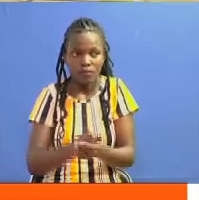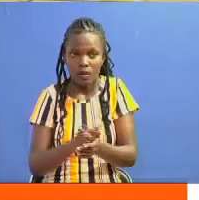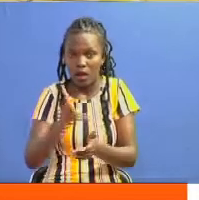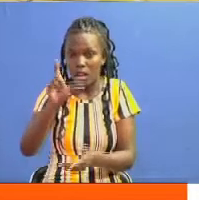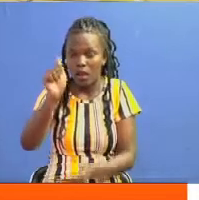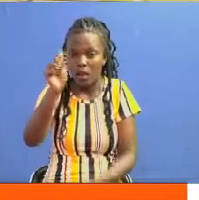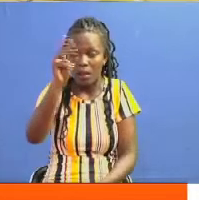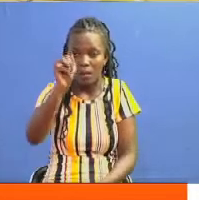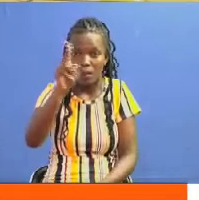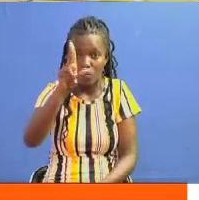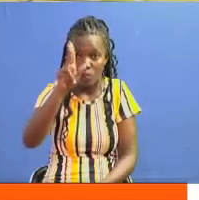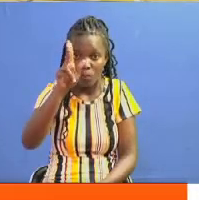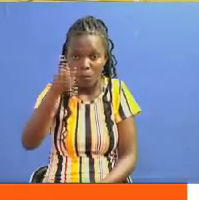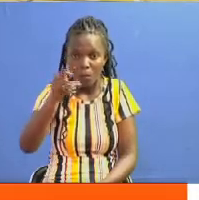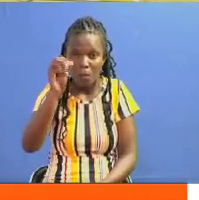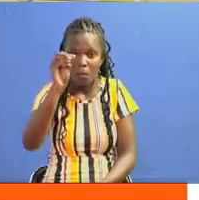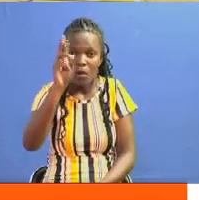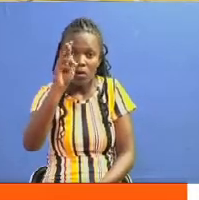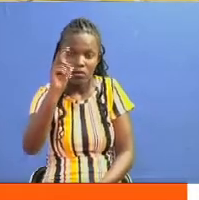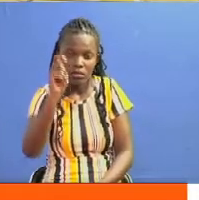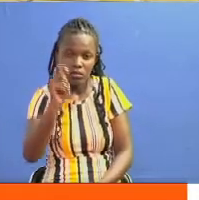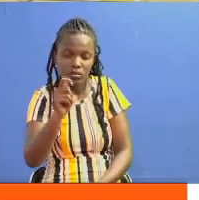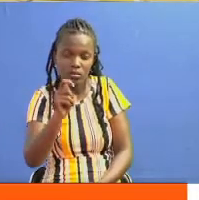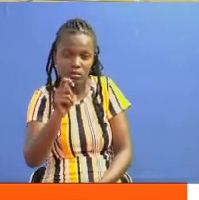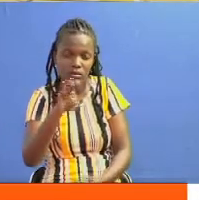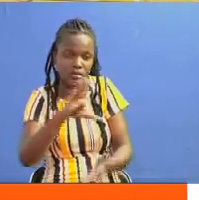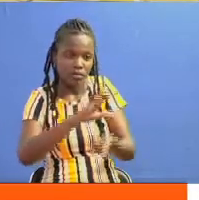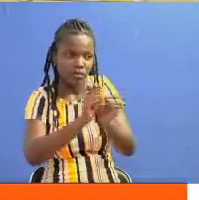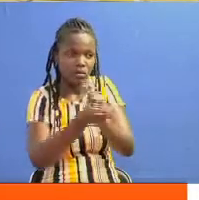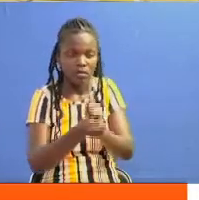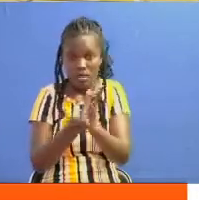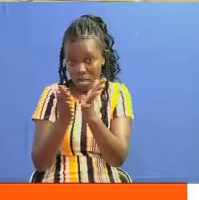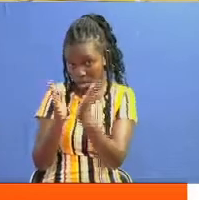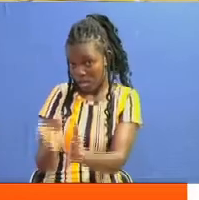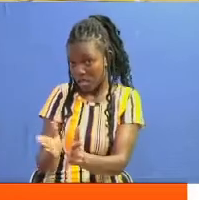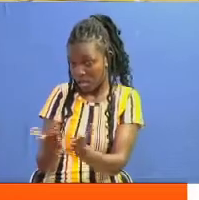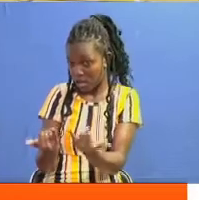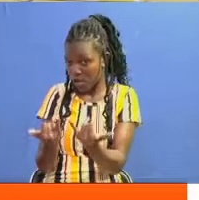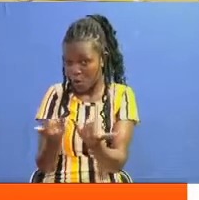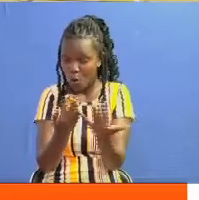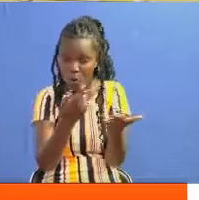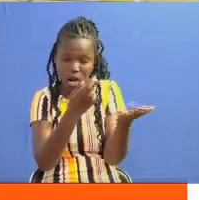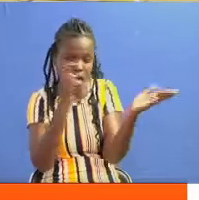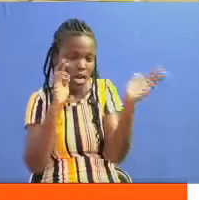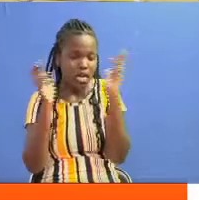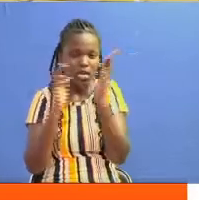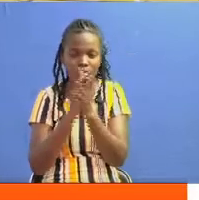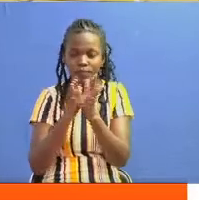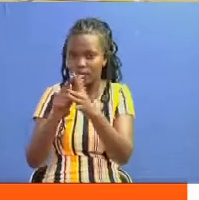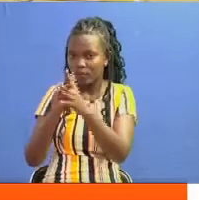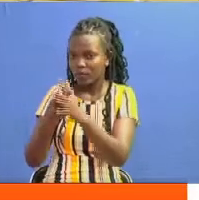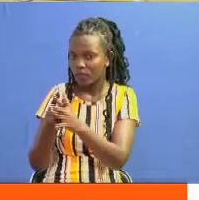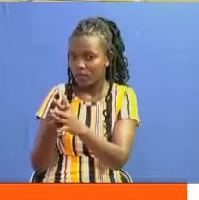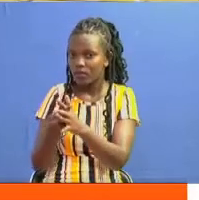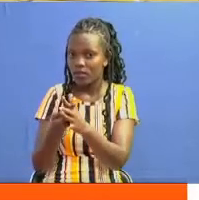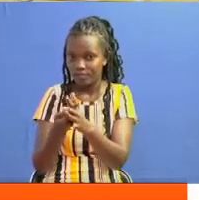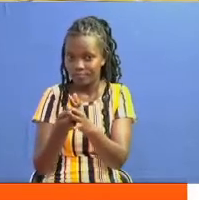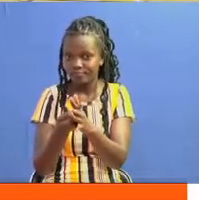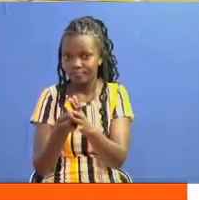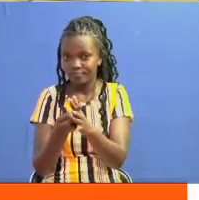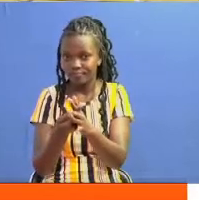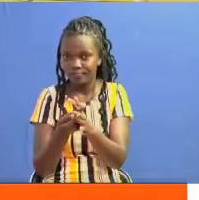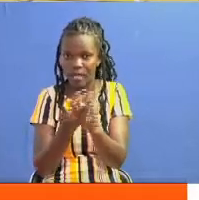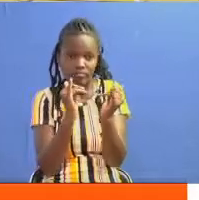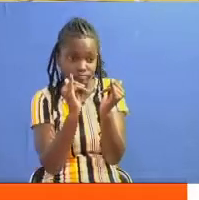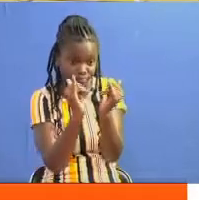is a game changer. This now shows that we are ready to start the first operationalization of Lamu port,